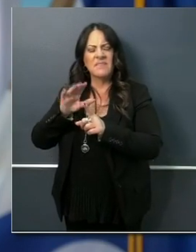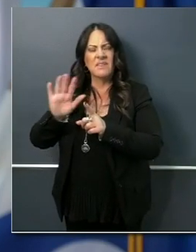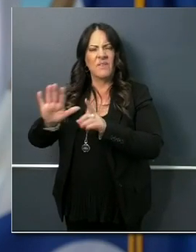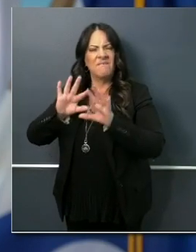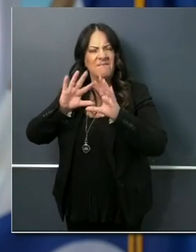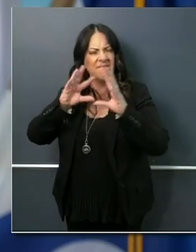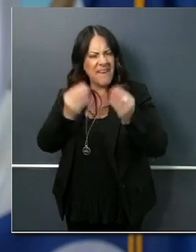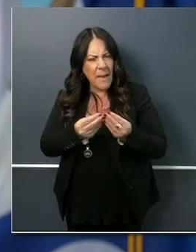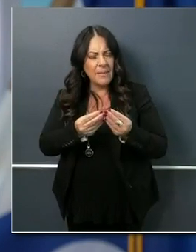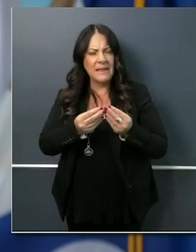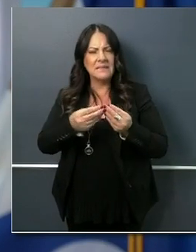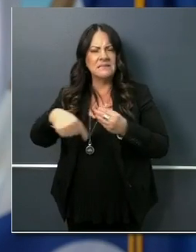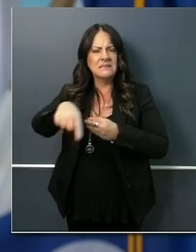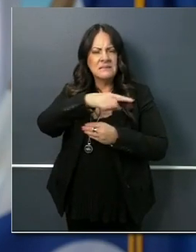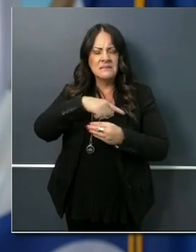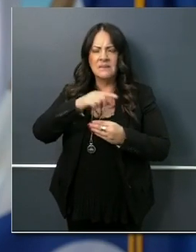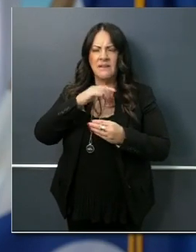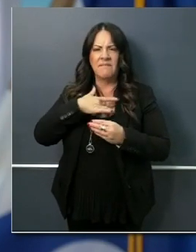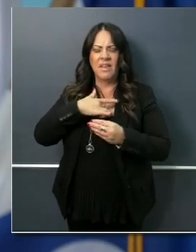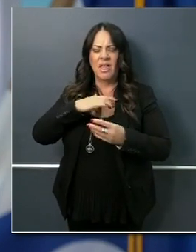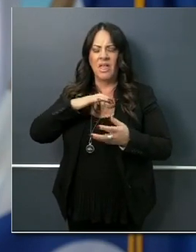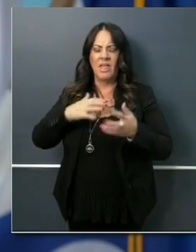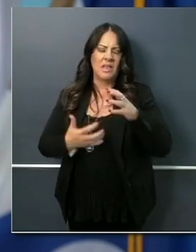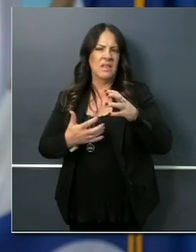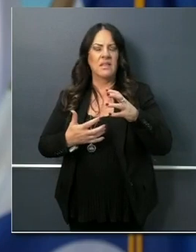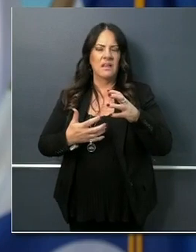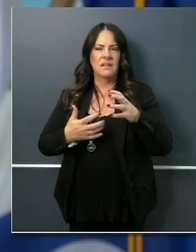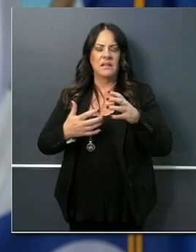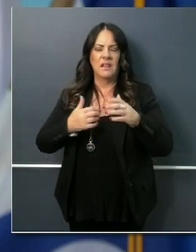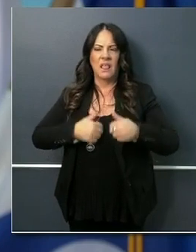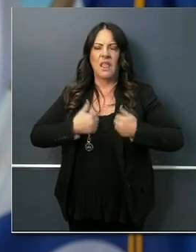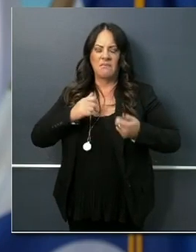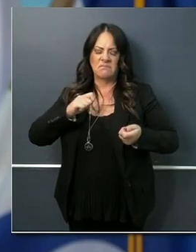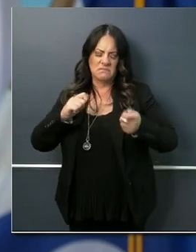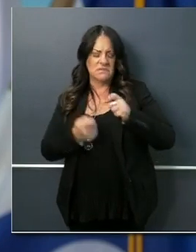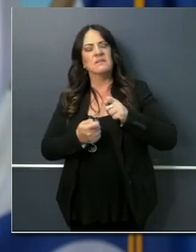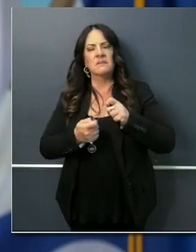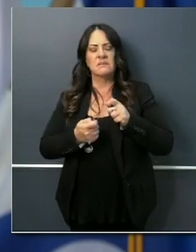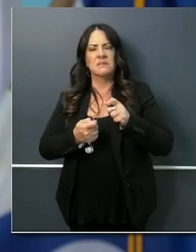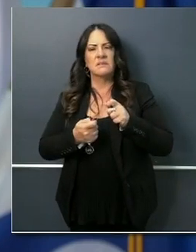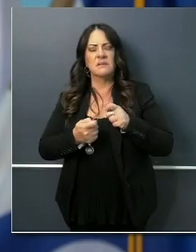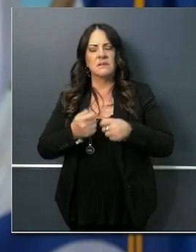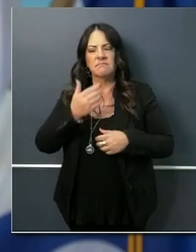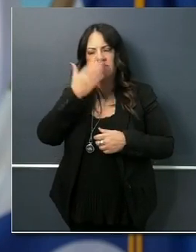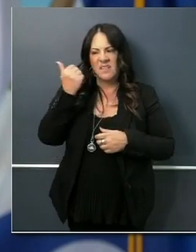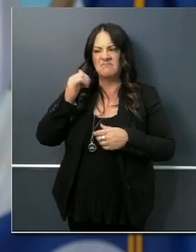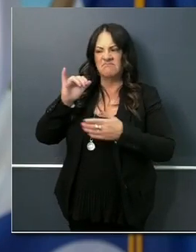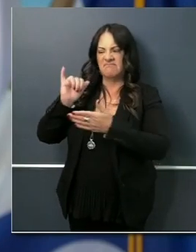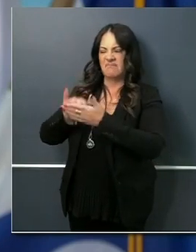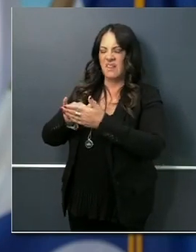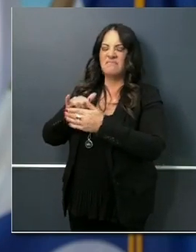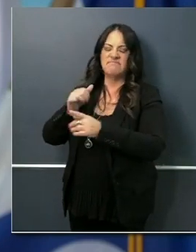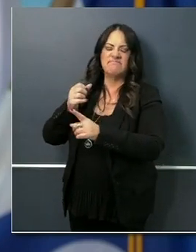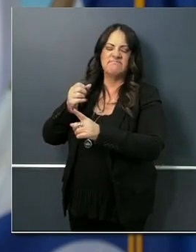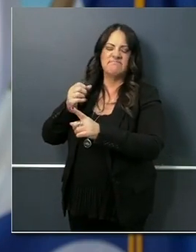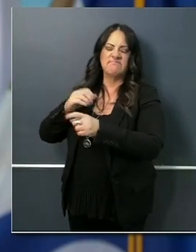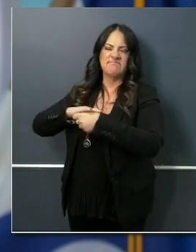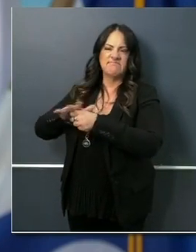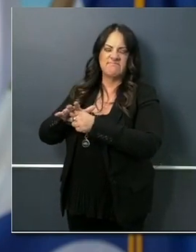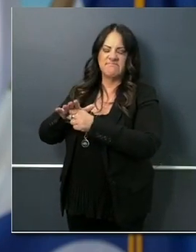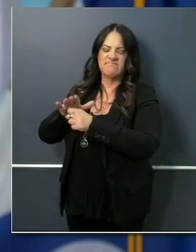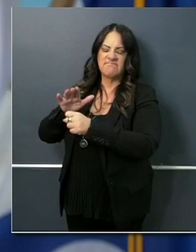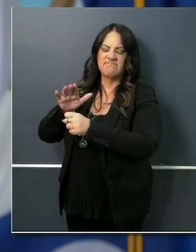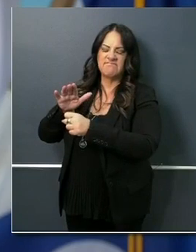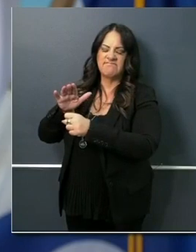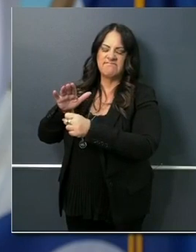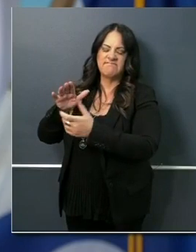together that have been radically changed because of this virus. Those are the numbers that have lost their lives